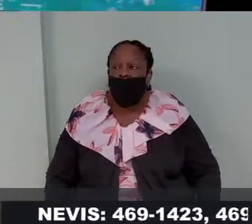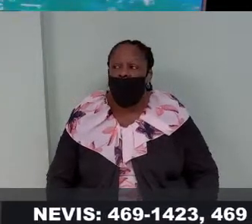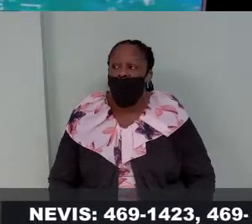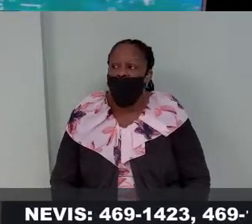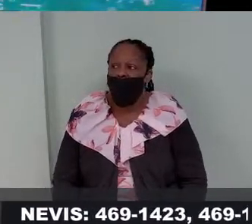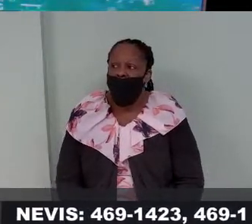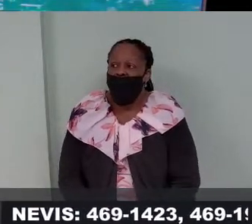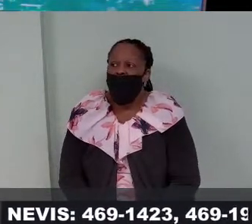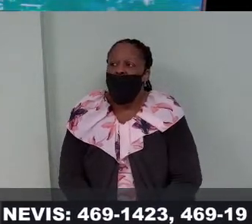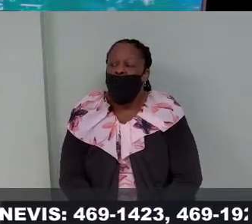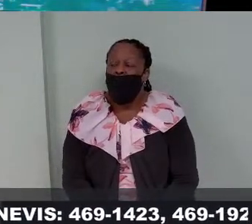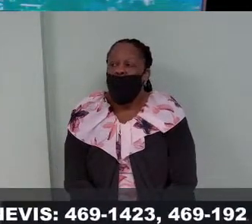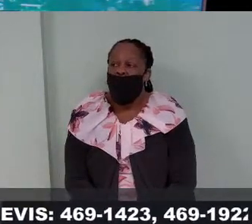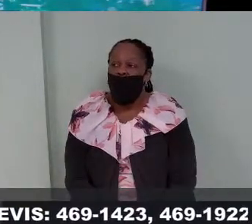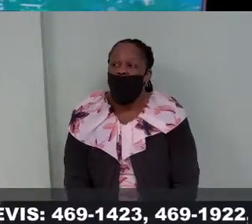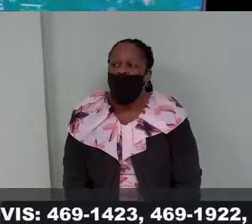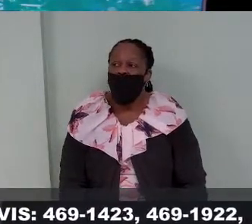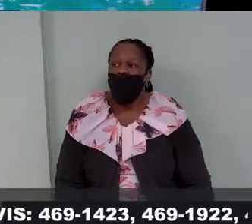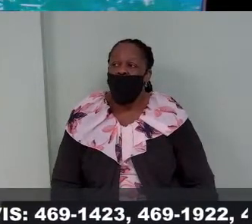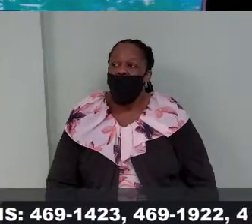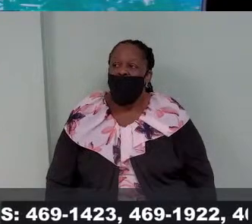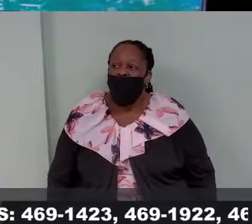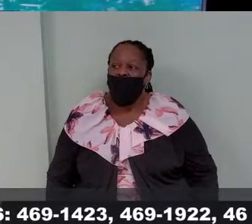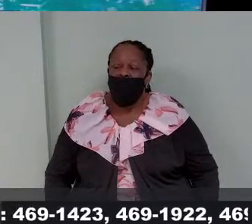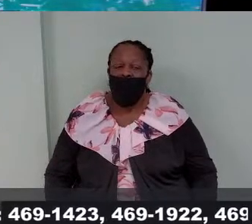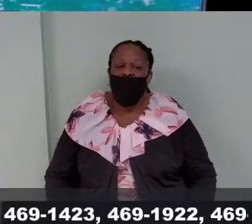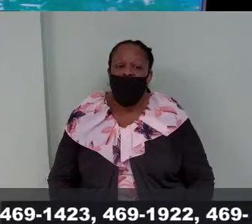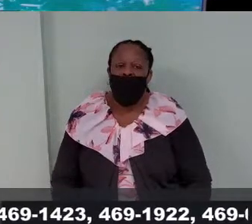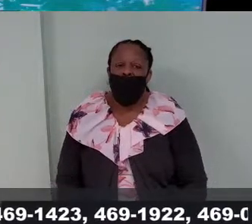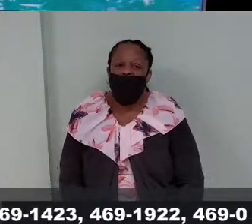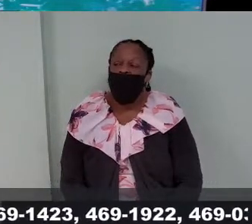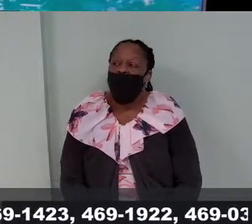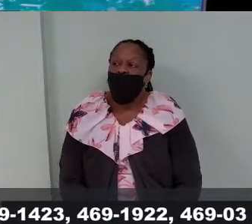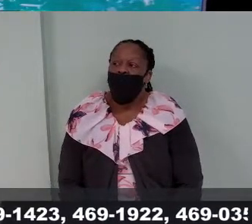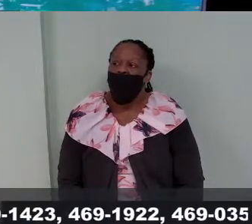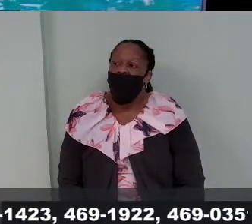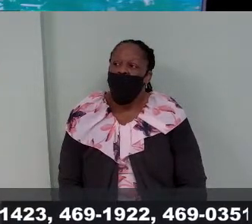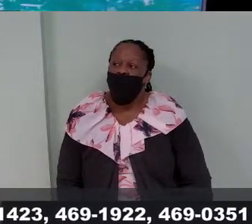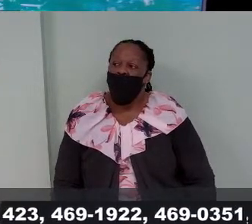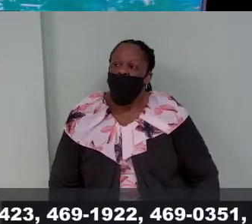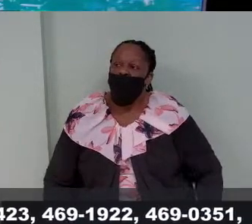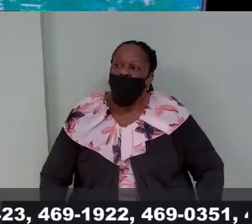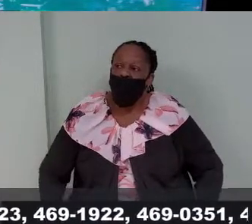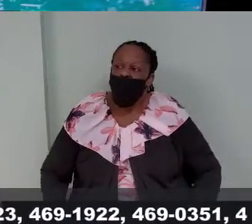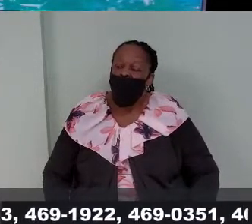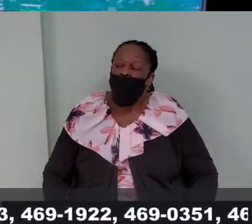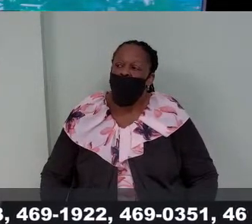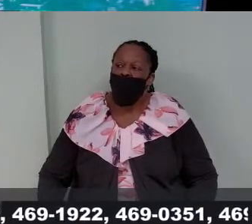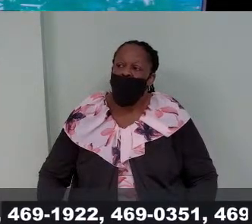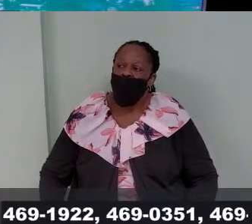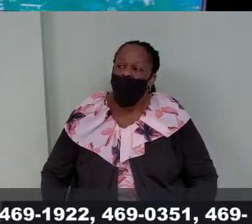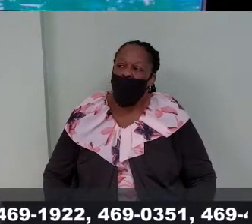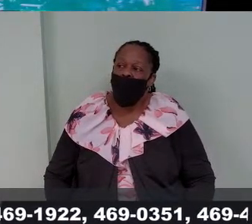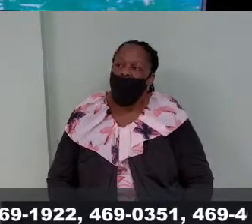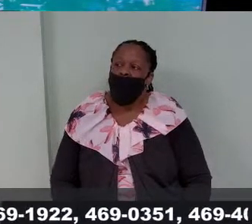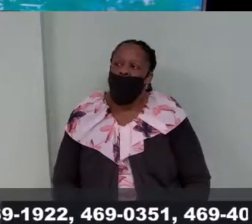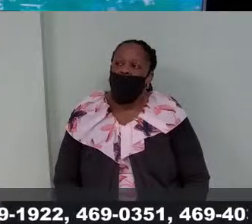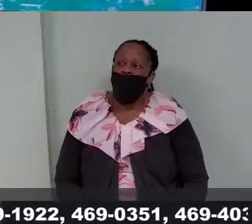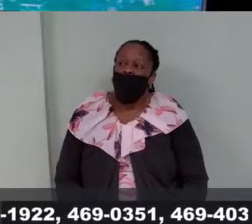Okay, that question about the storage was from SKN Vibes. There is another question in terms